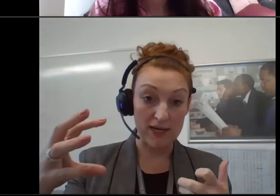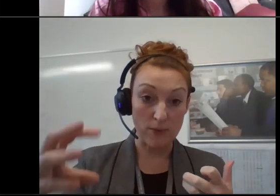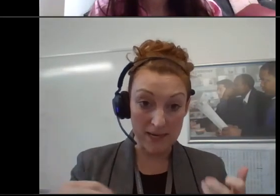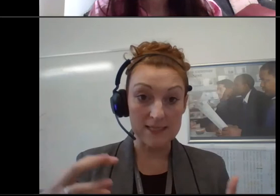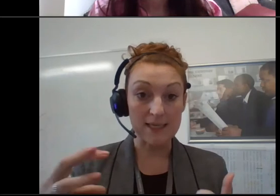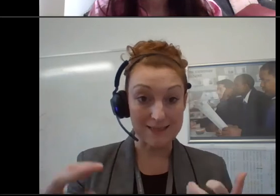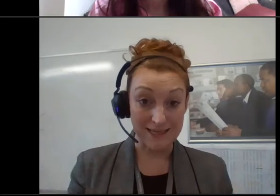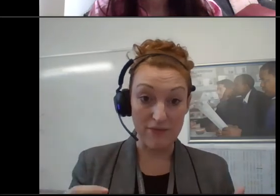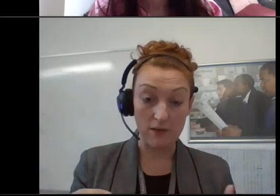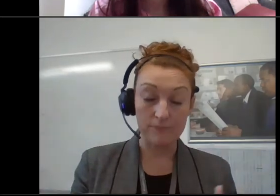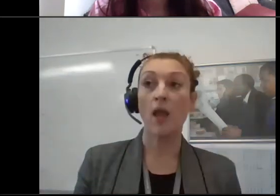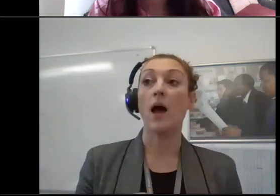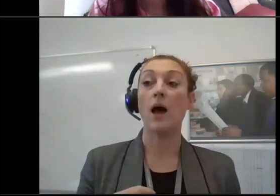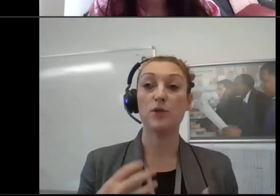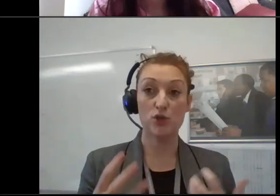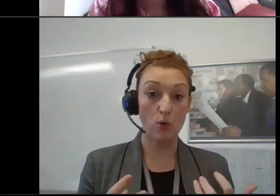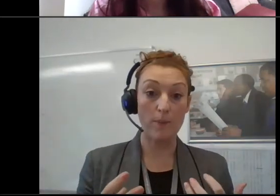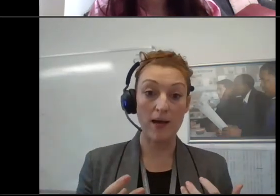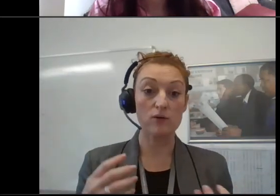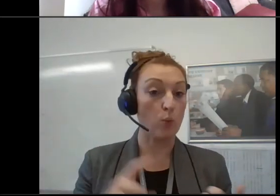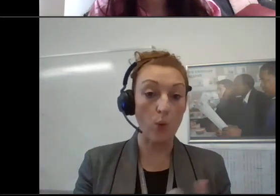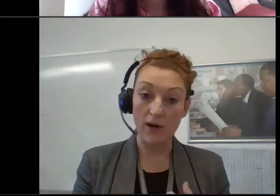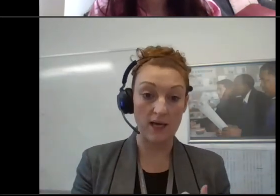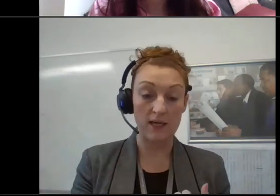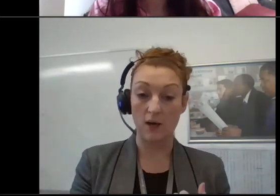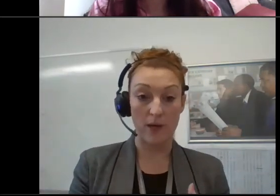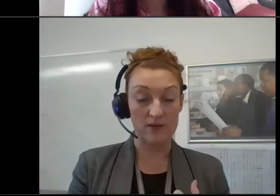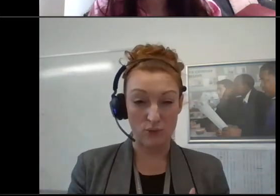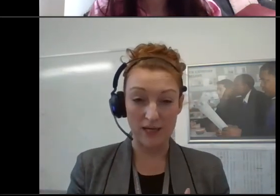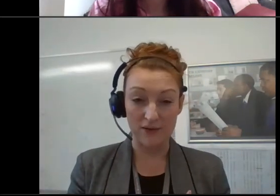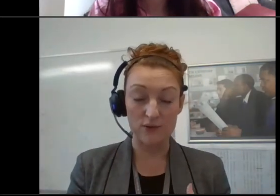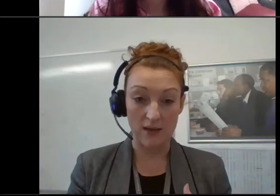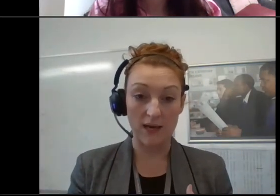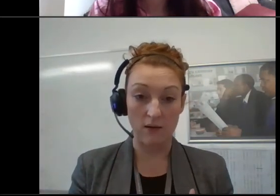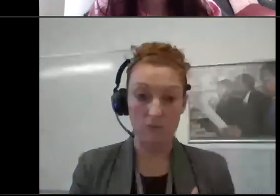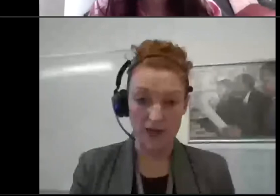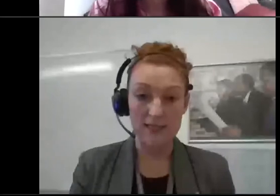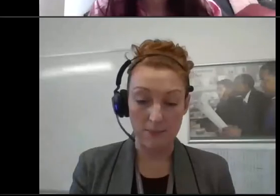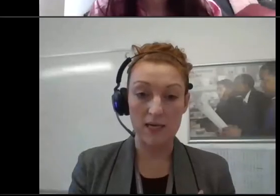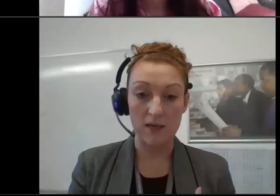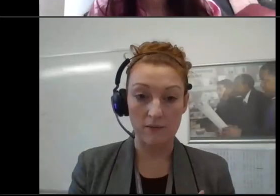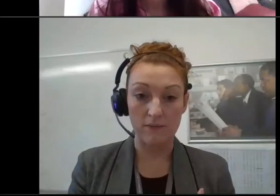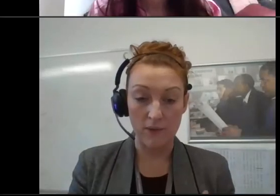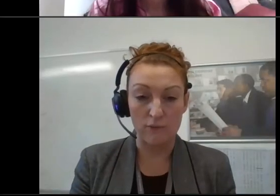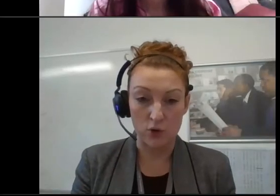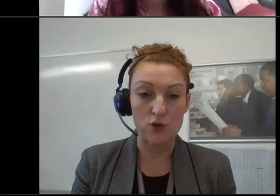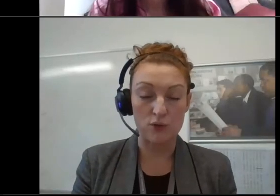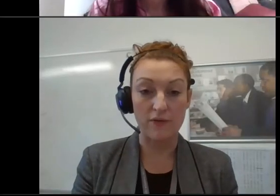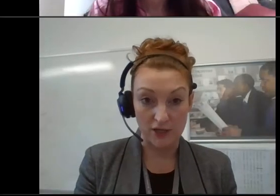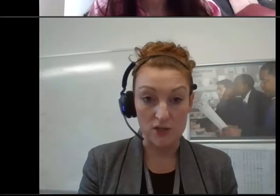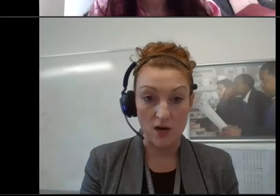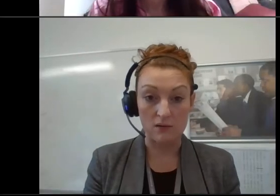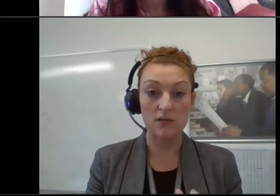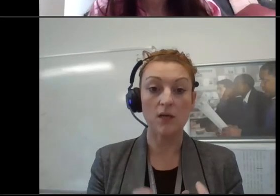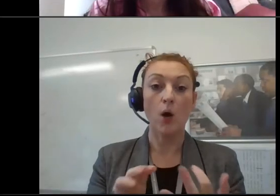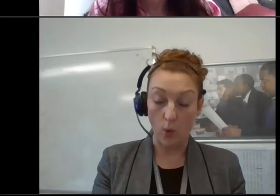usually arrange a meeting together to talk about why that young person really feels that they are ready to make a good use of a